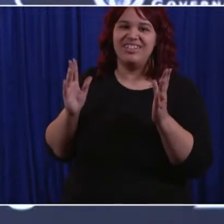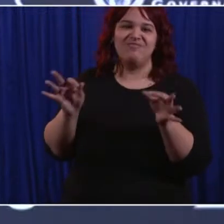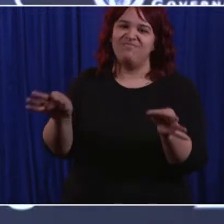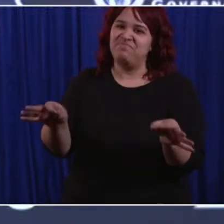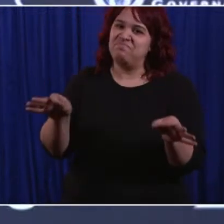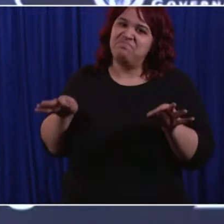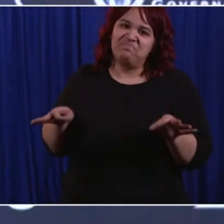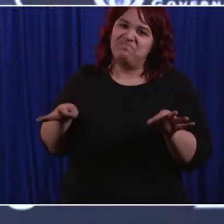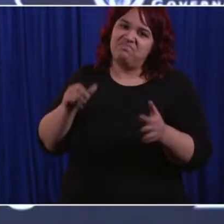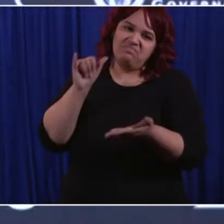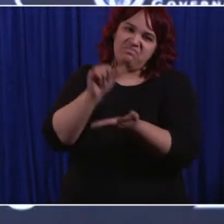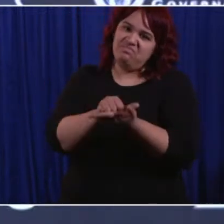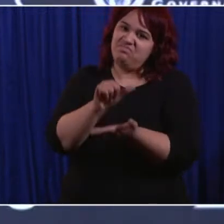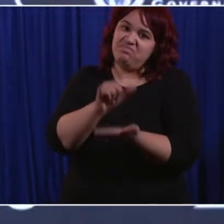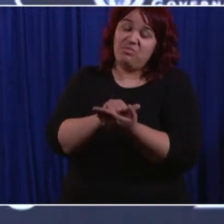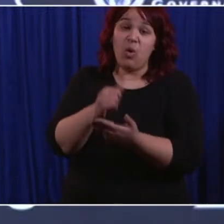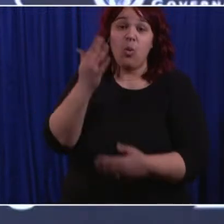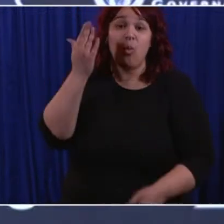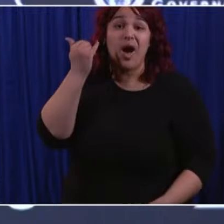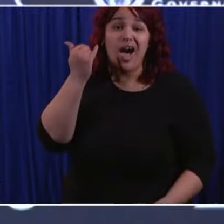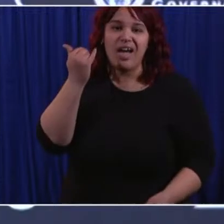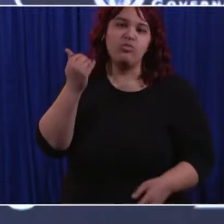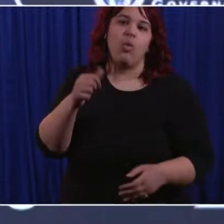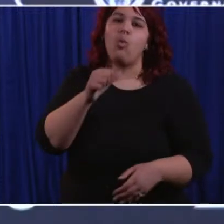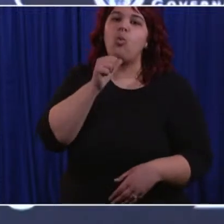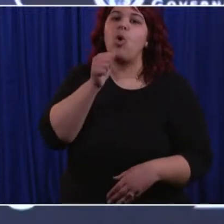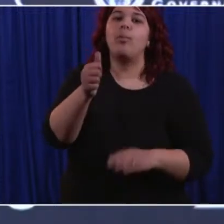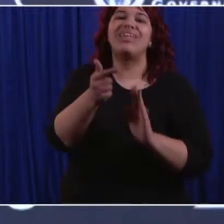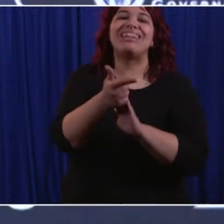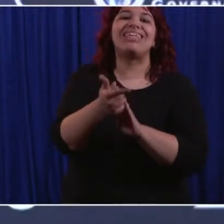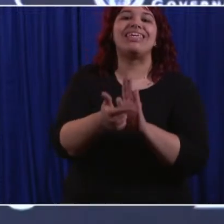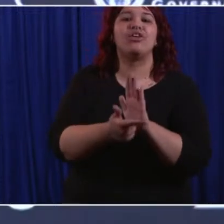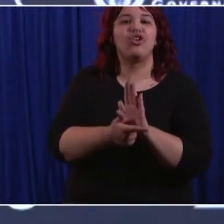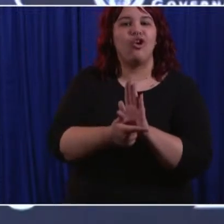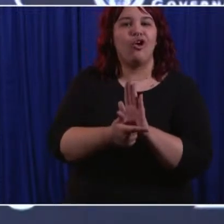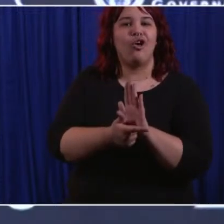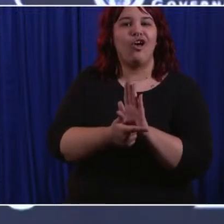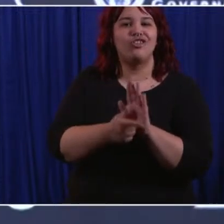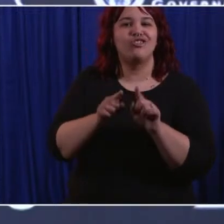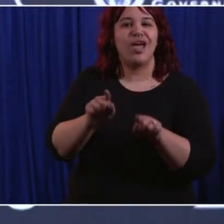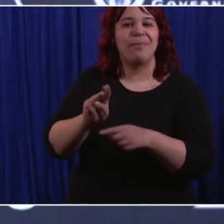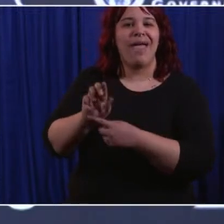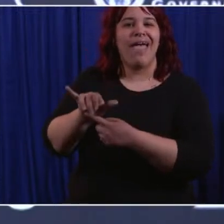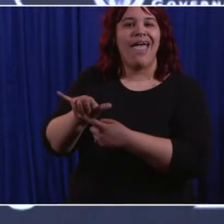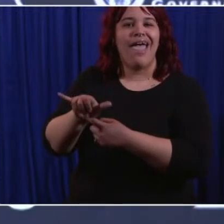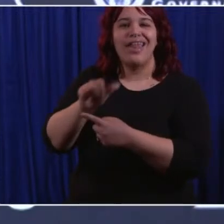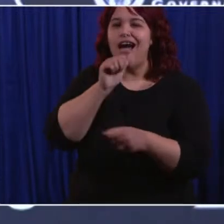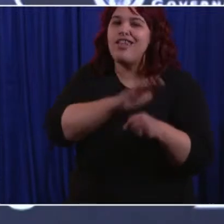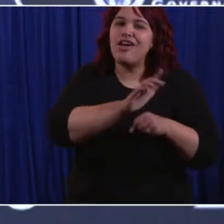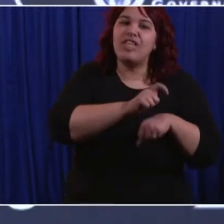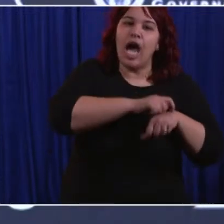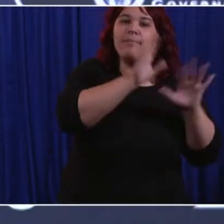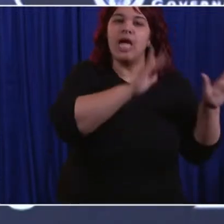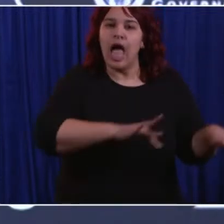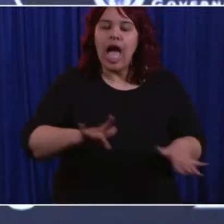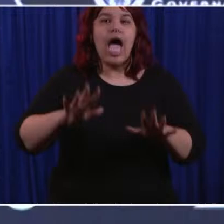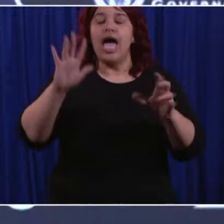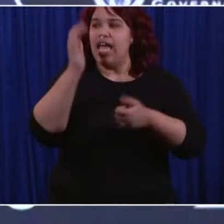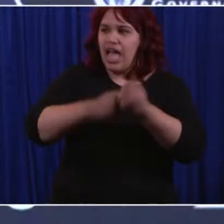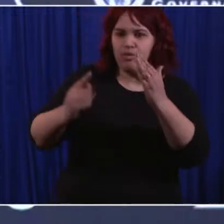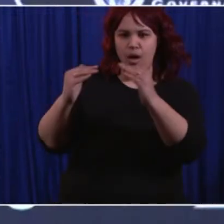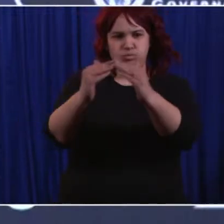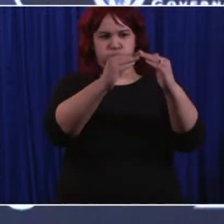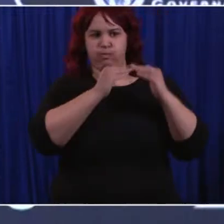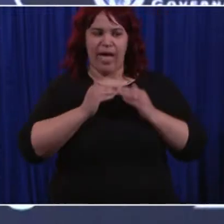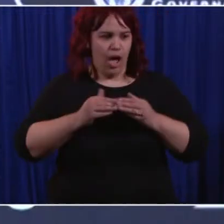will not be able to hold a legal election in May. So they can walk you through those dates, but it kind of surprised